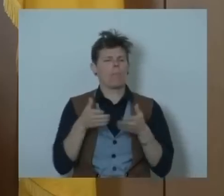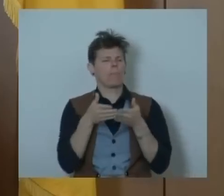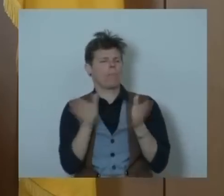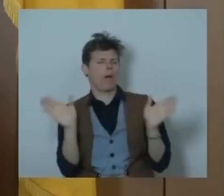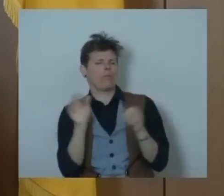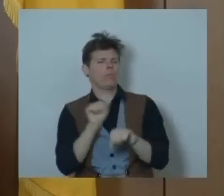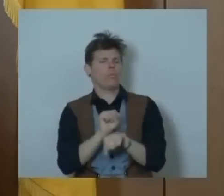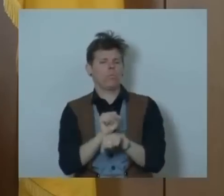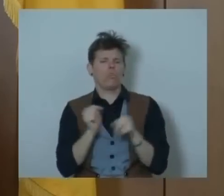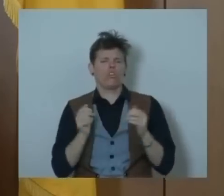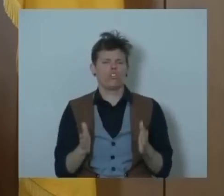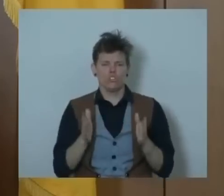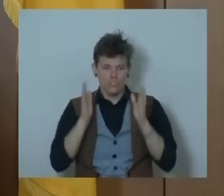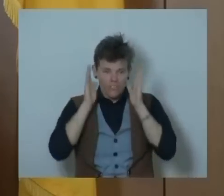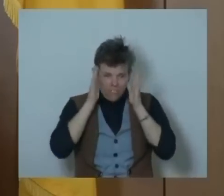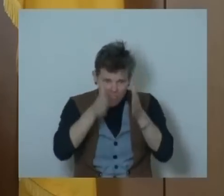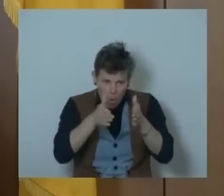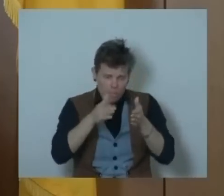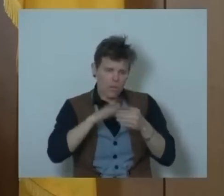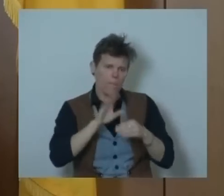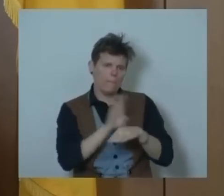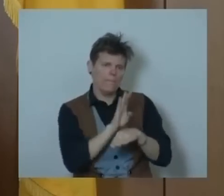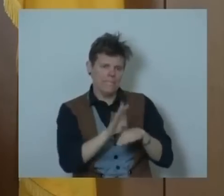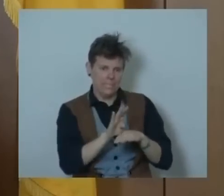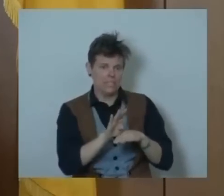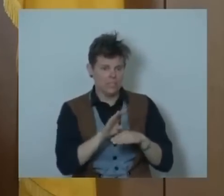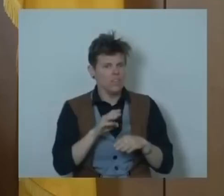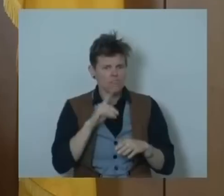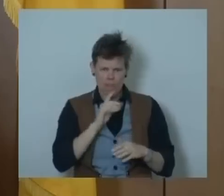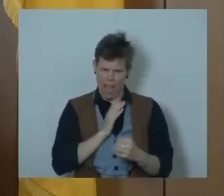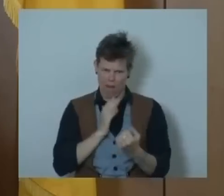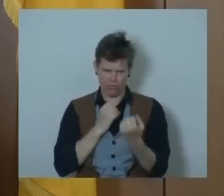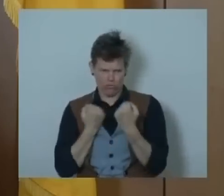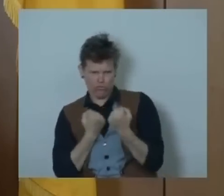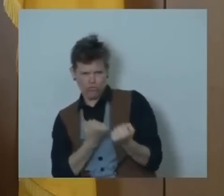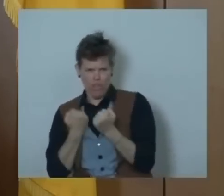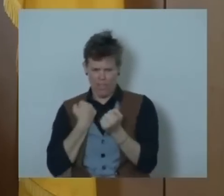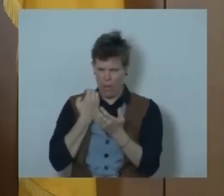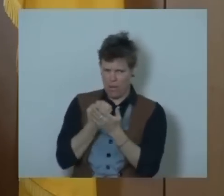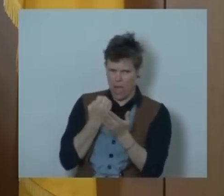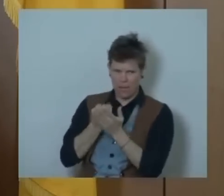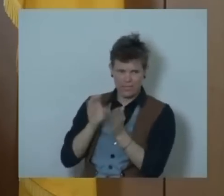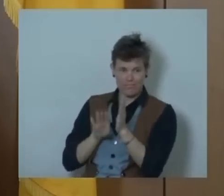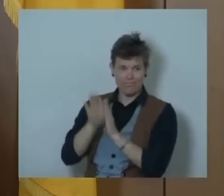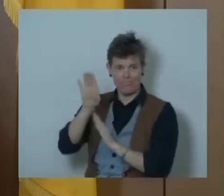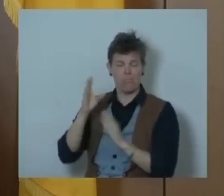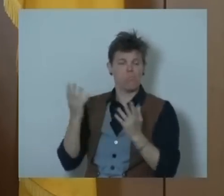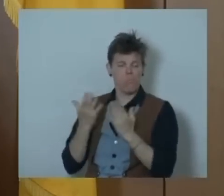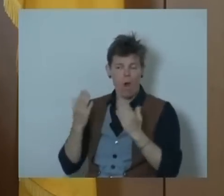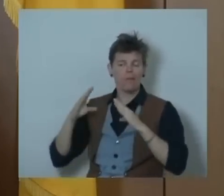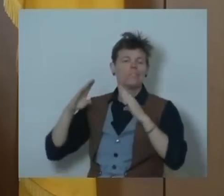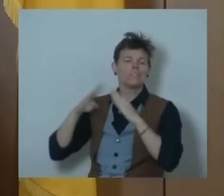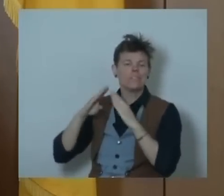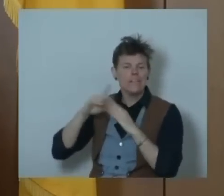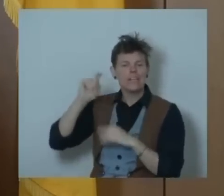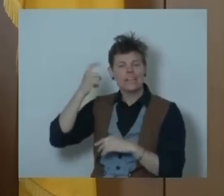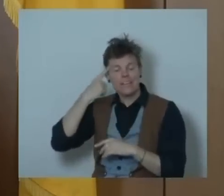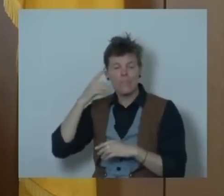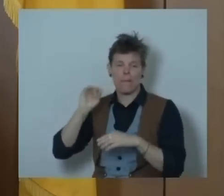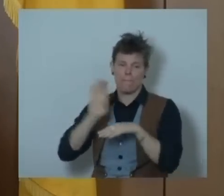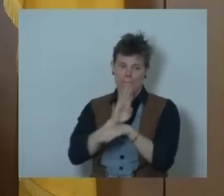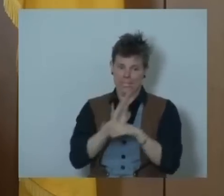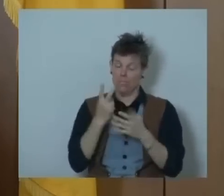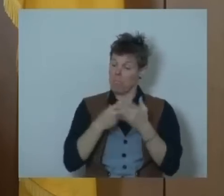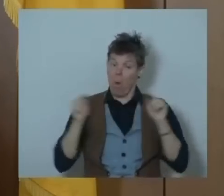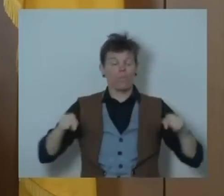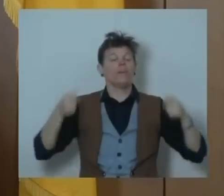The strength of our economy is in the strength of both sectors, right? Again, these are parallels. We don't want people